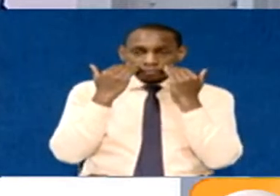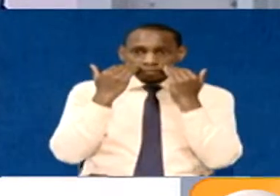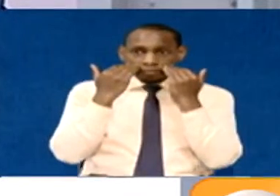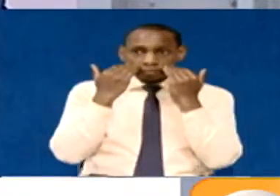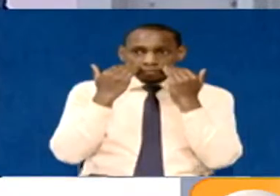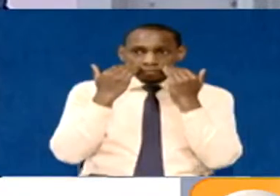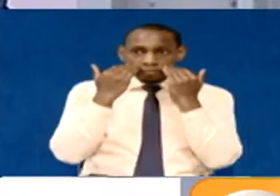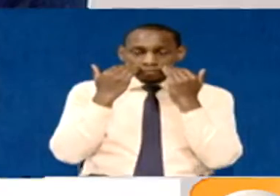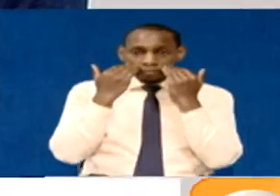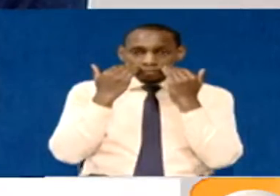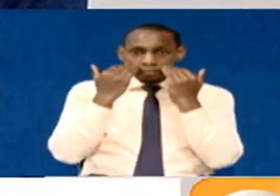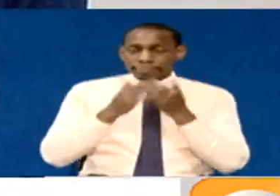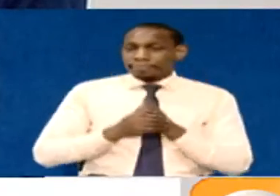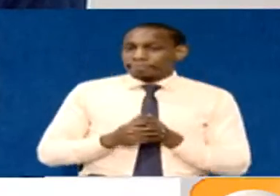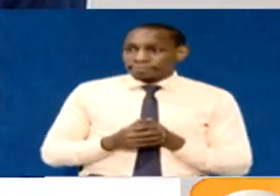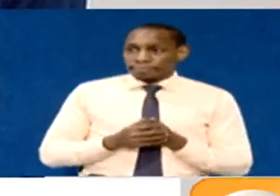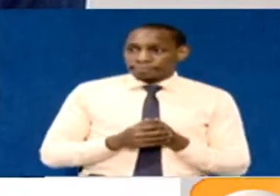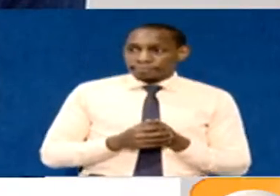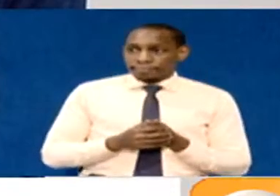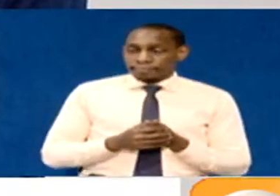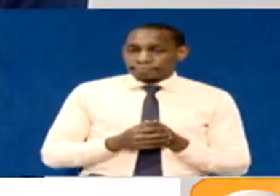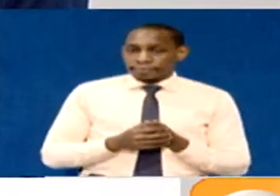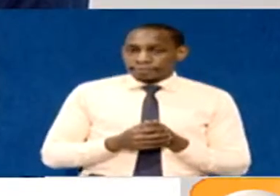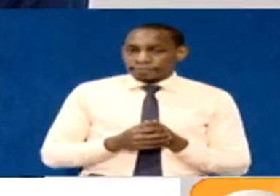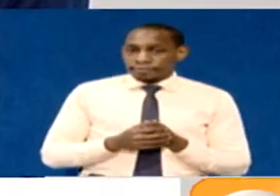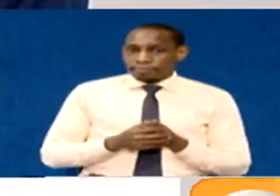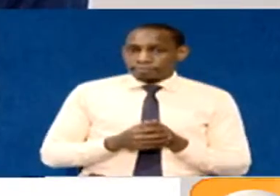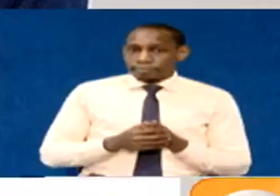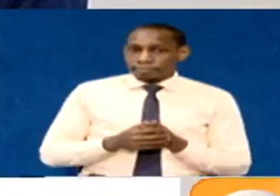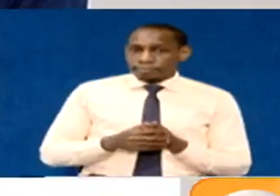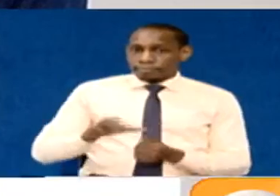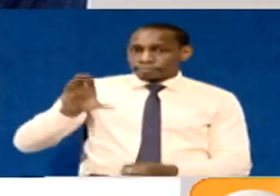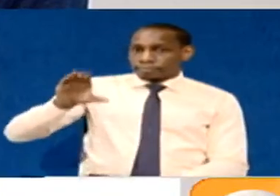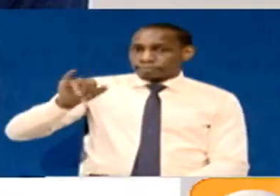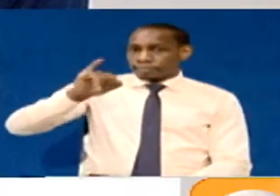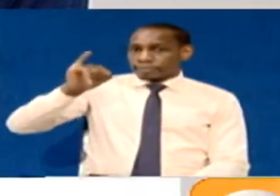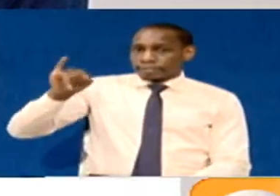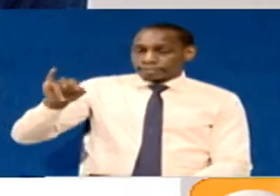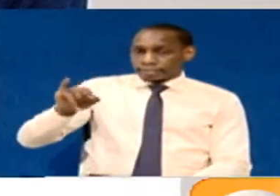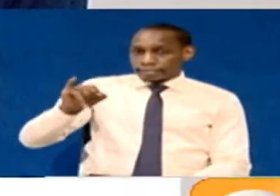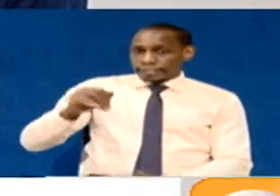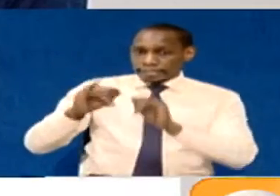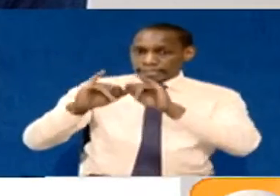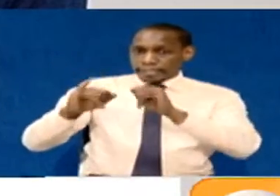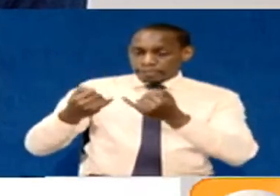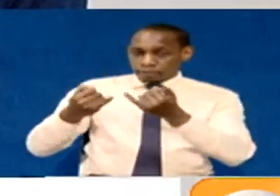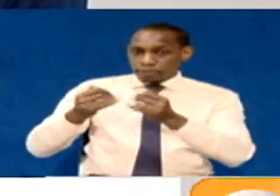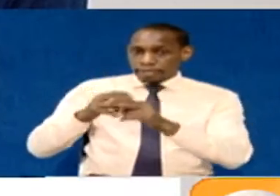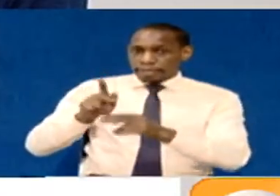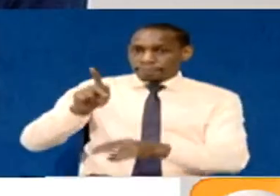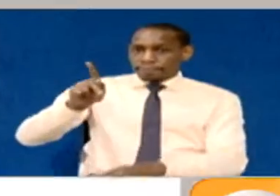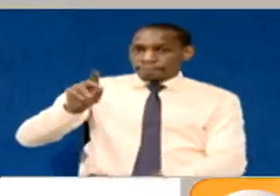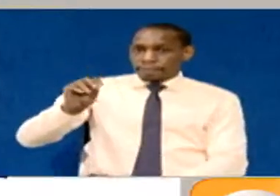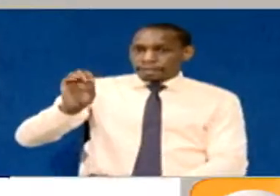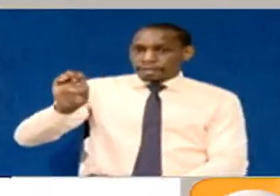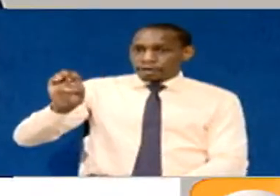Francis, you have been quiet for a while, but I'm just thinking about Chief Justice Martha Koome right now. Yeah. I listened